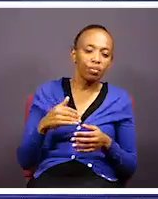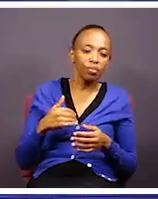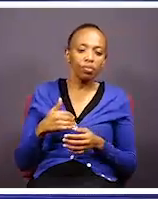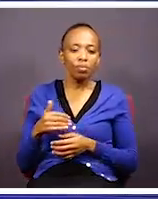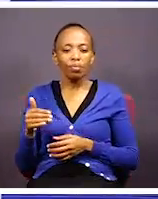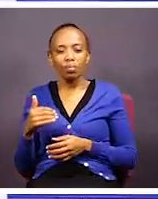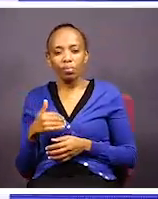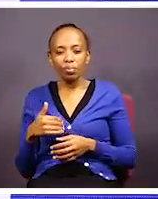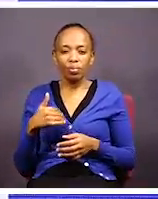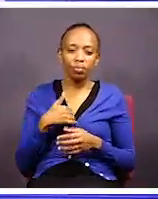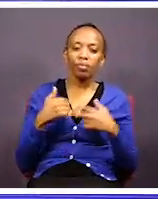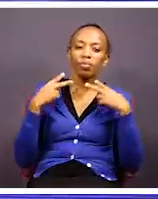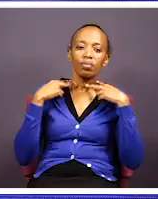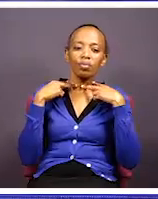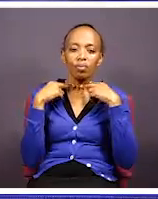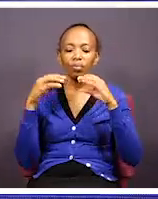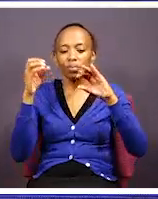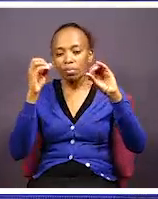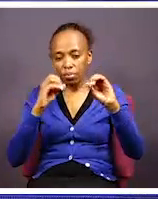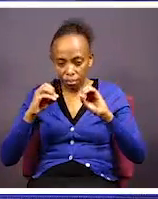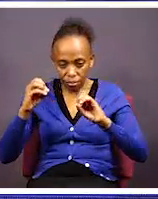there is no foundations